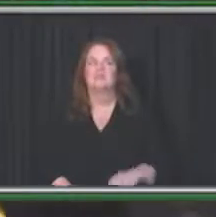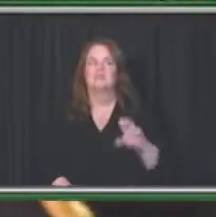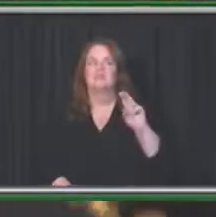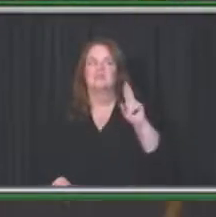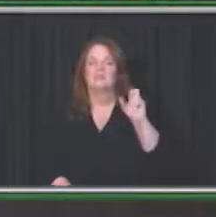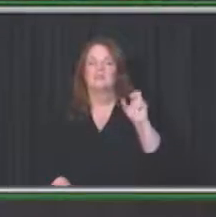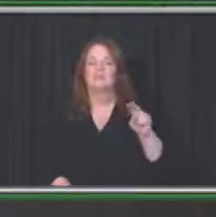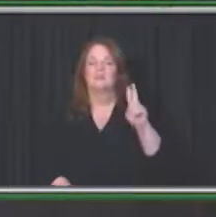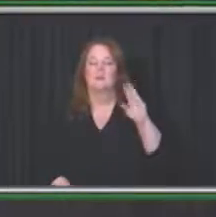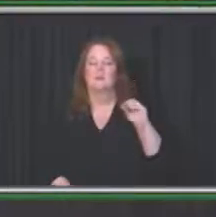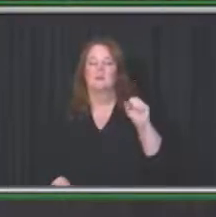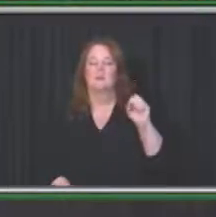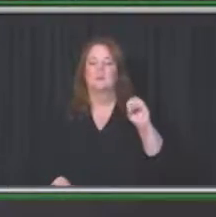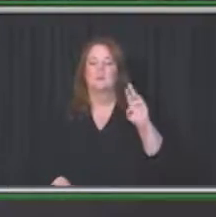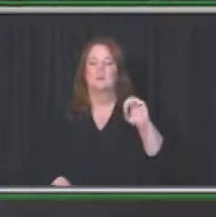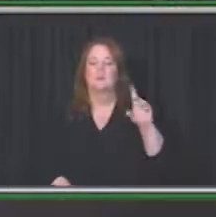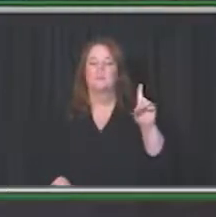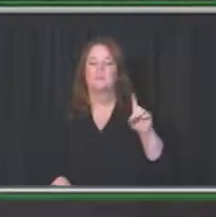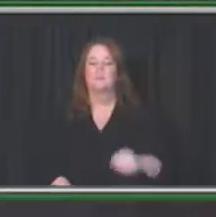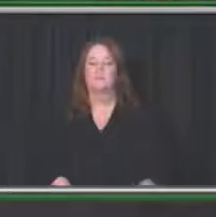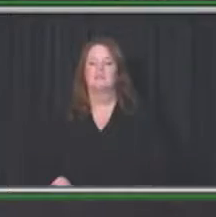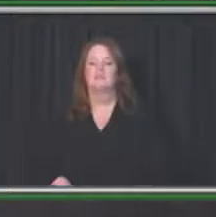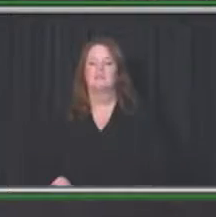Susan Rose Reed.